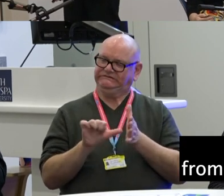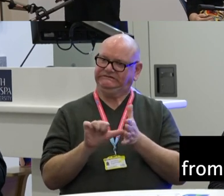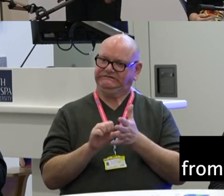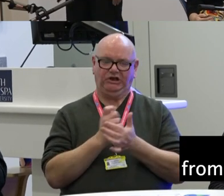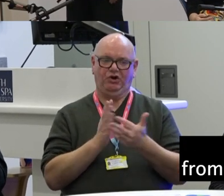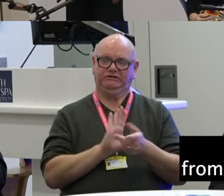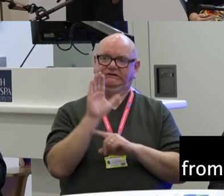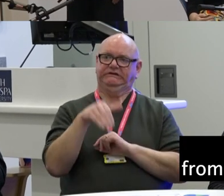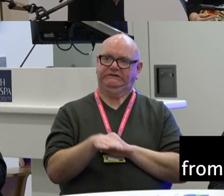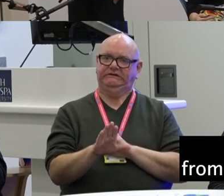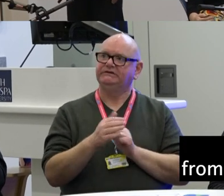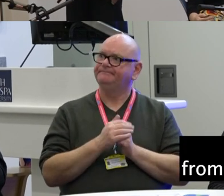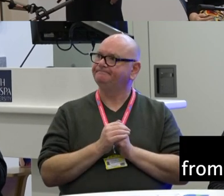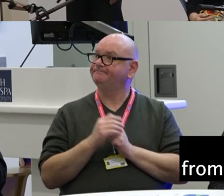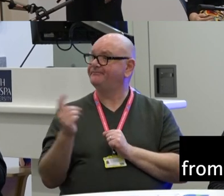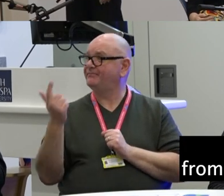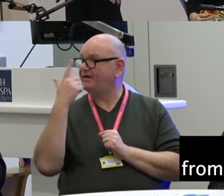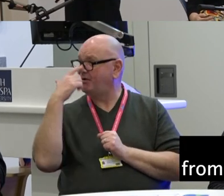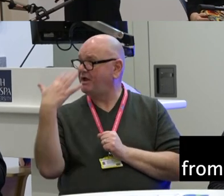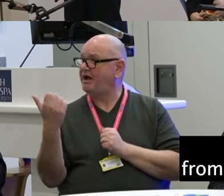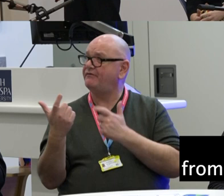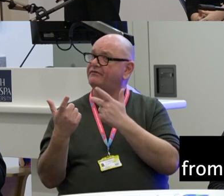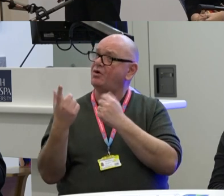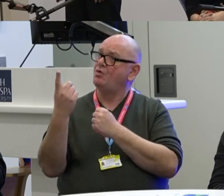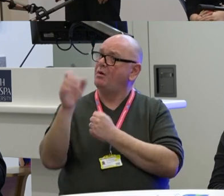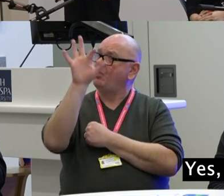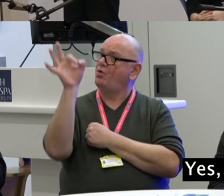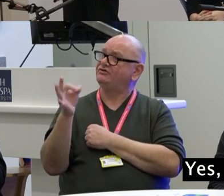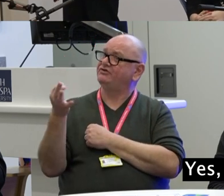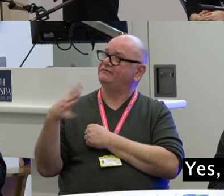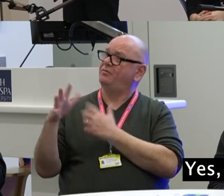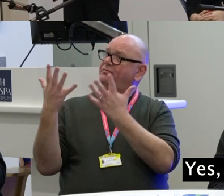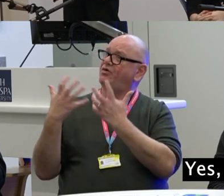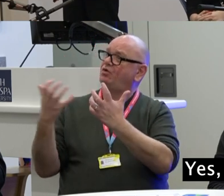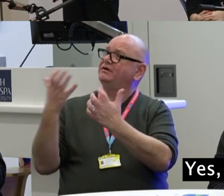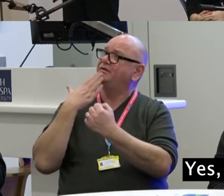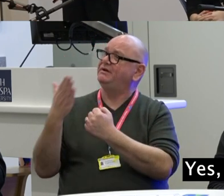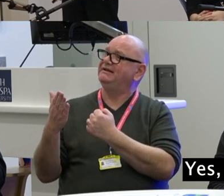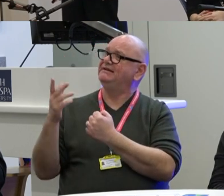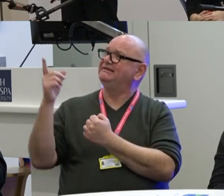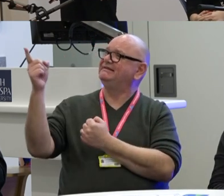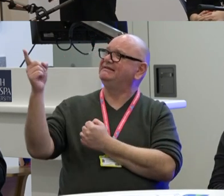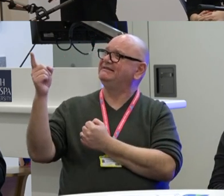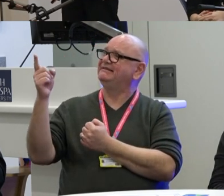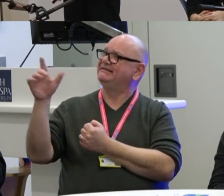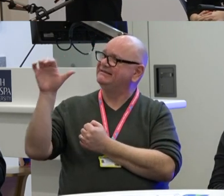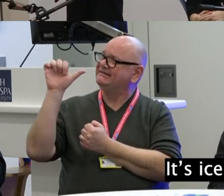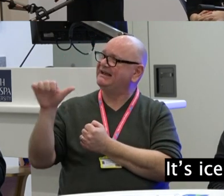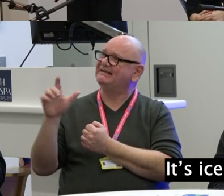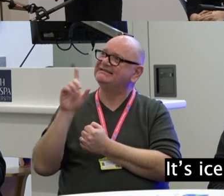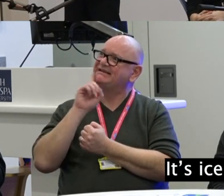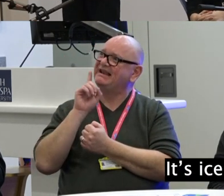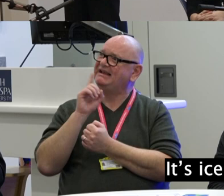Another question from the audience in the space. Yes, ice cream delivery woman.